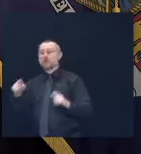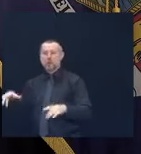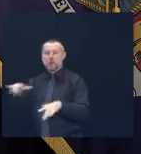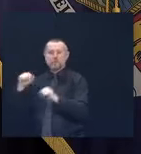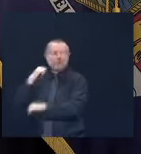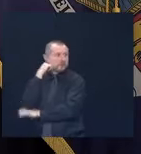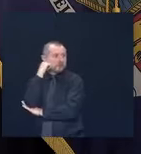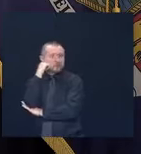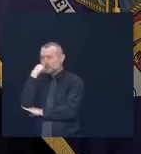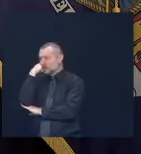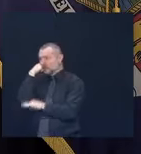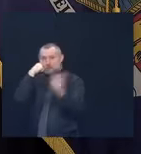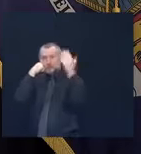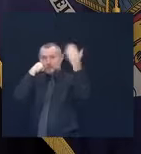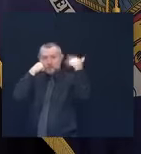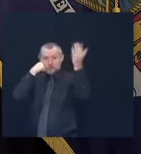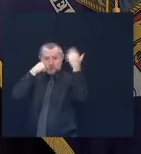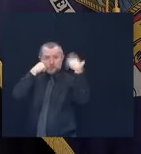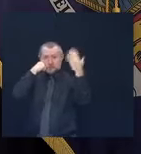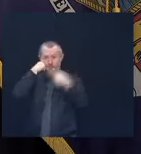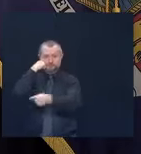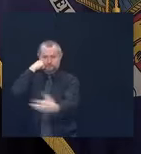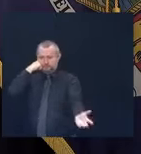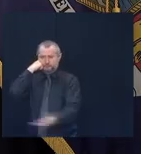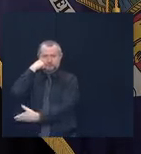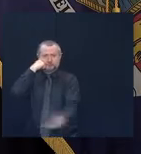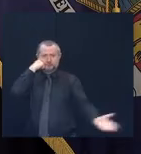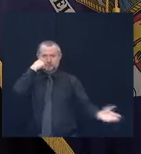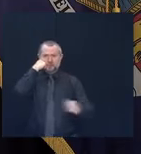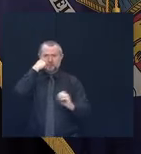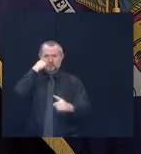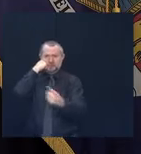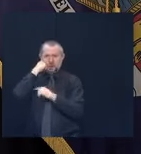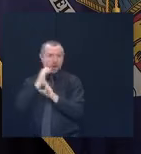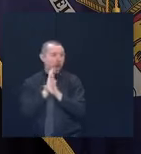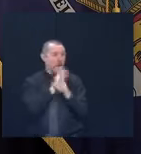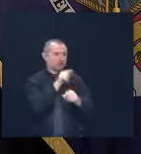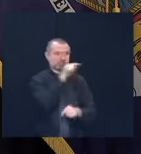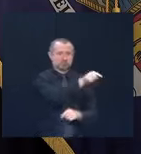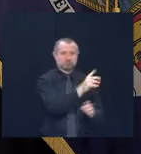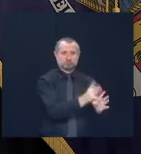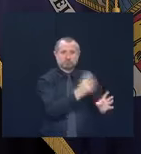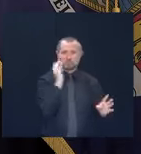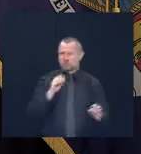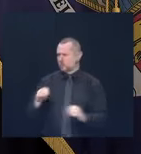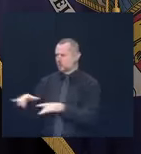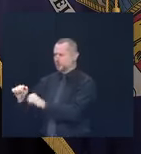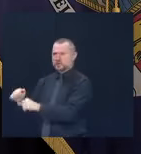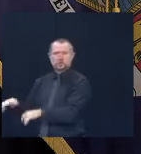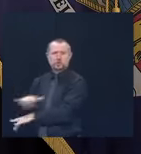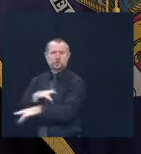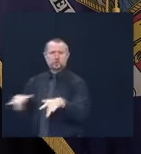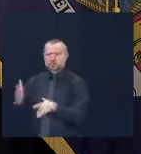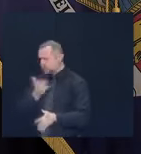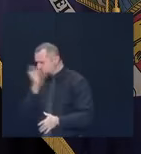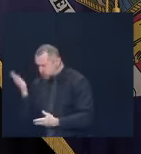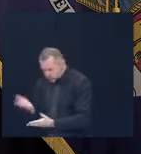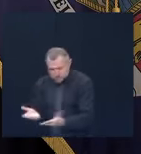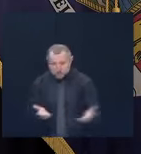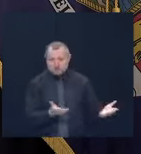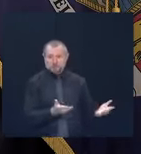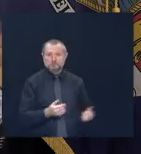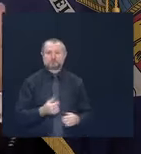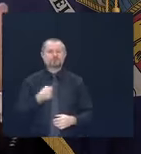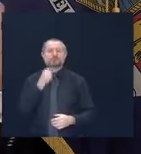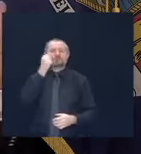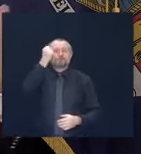why. I don't know what makes some sites more popular than other sites, but I tell